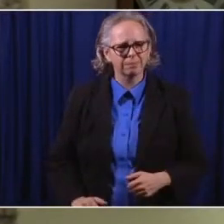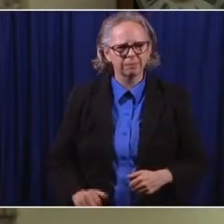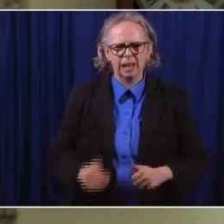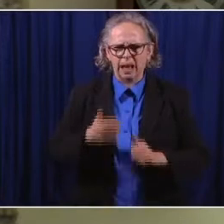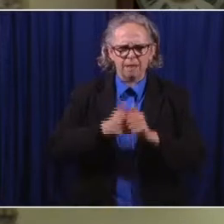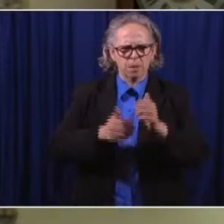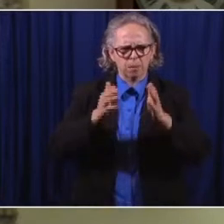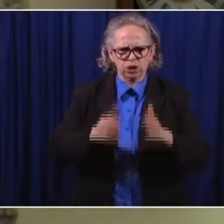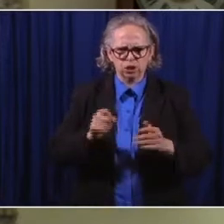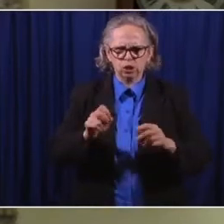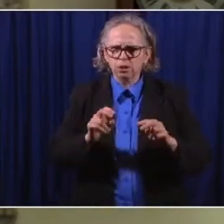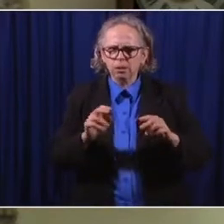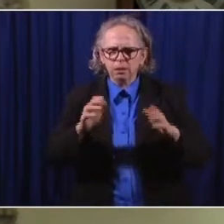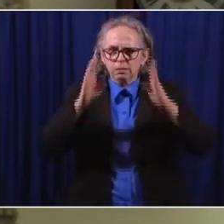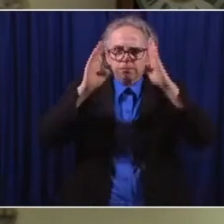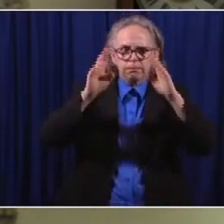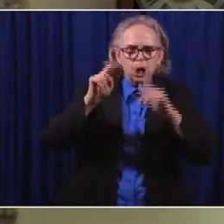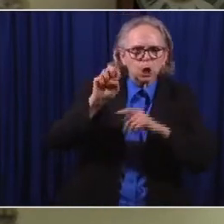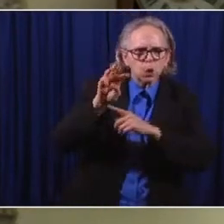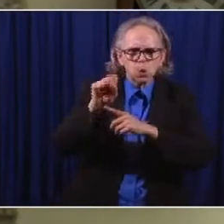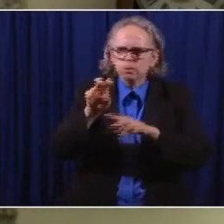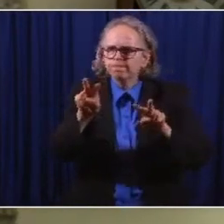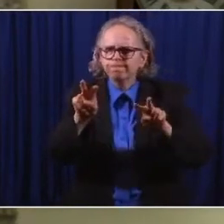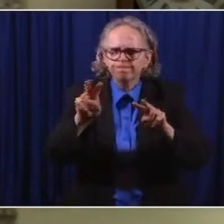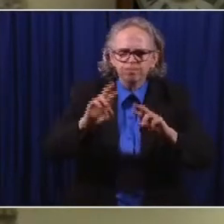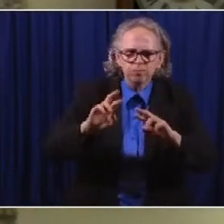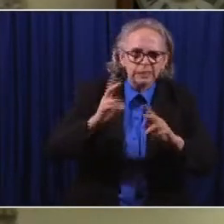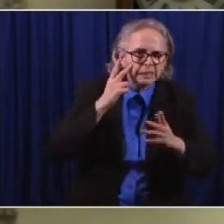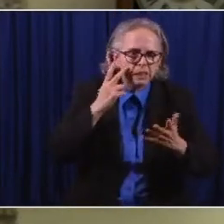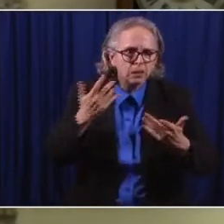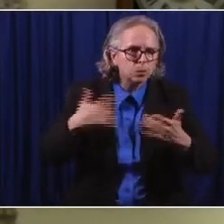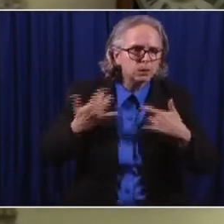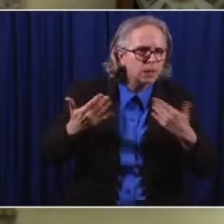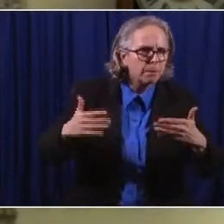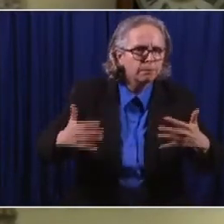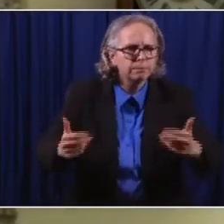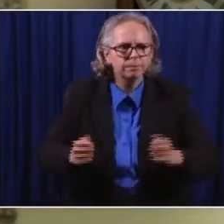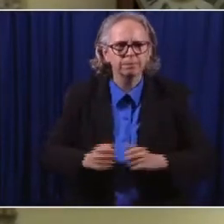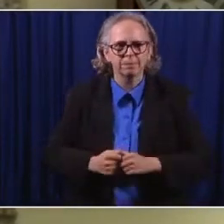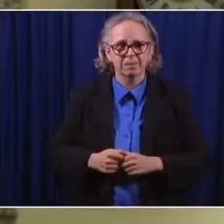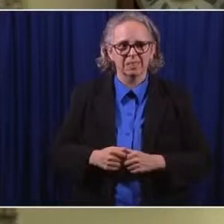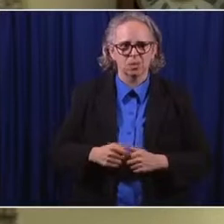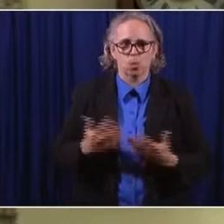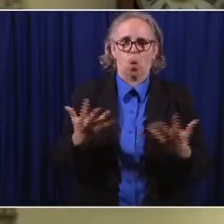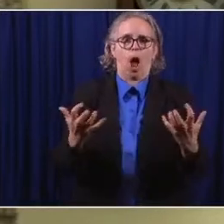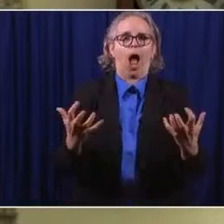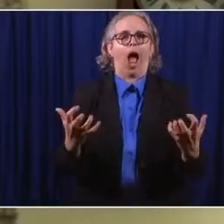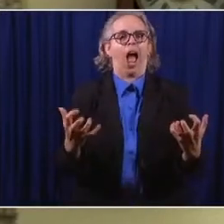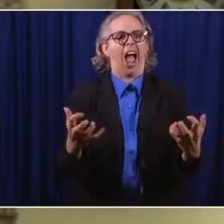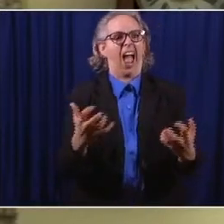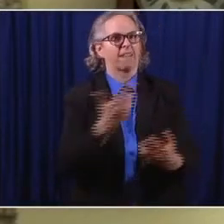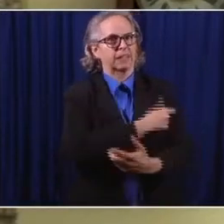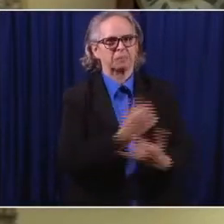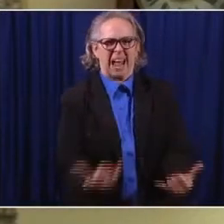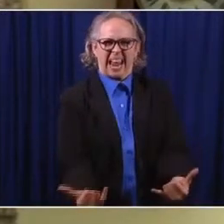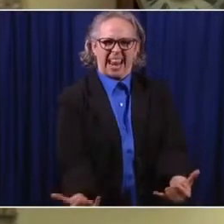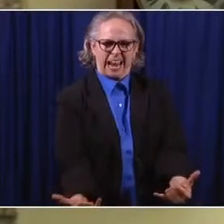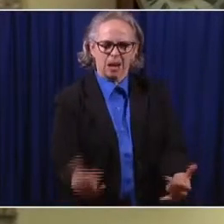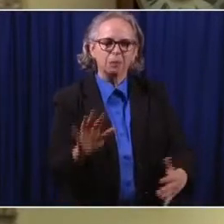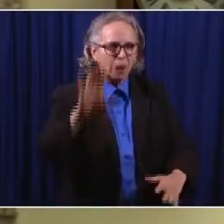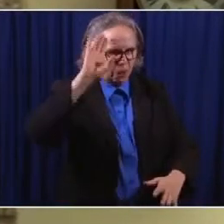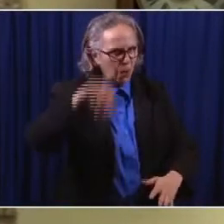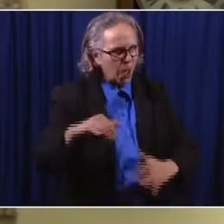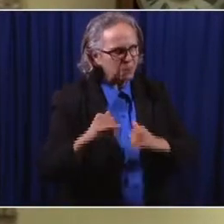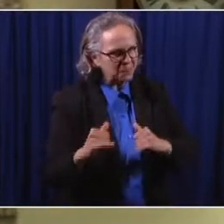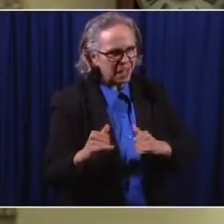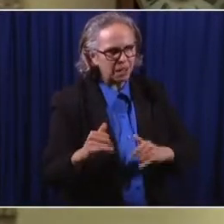see as this progresses over the next few weeks. Look, we're all in a hurry to get a vaccine, but we all also want it to